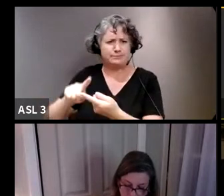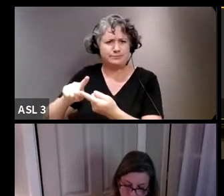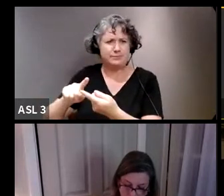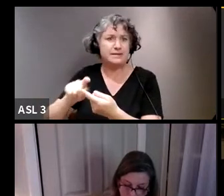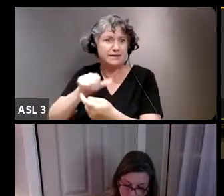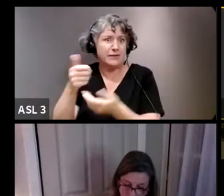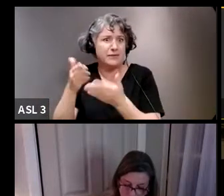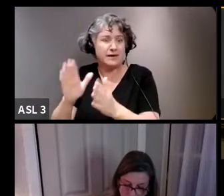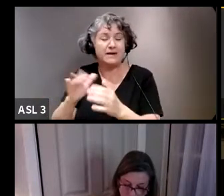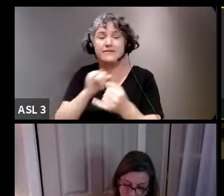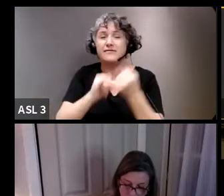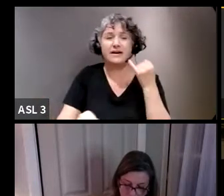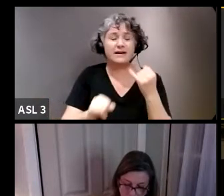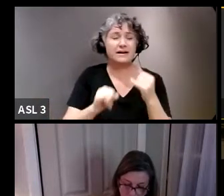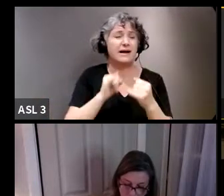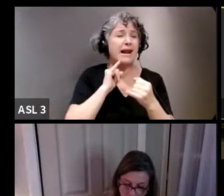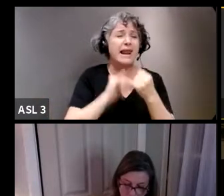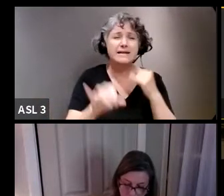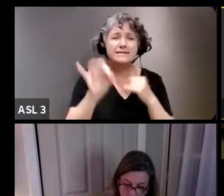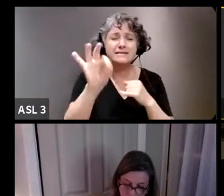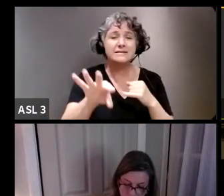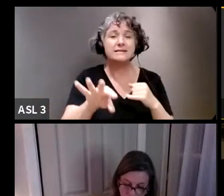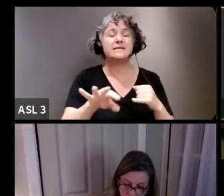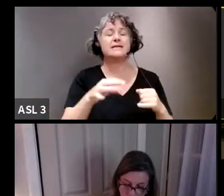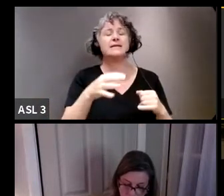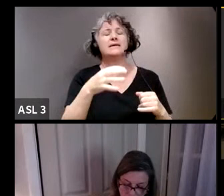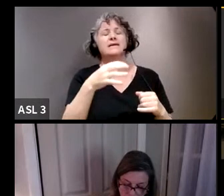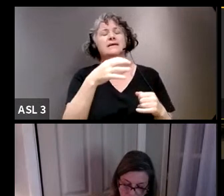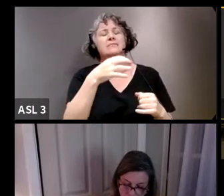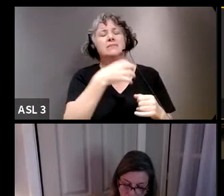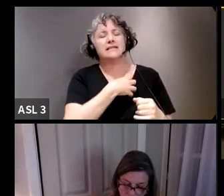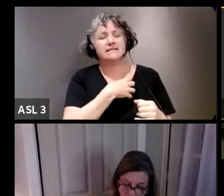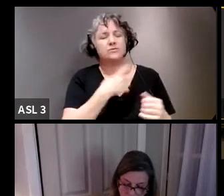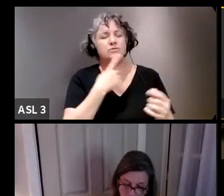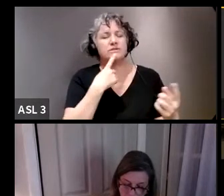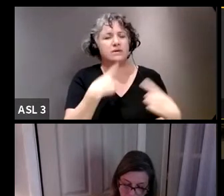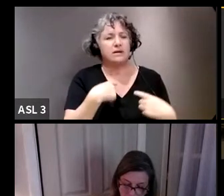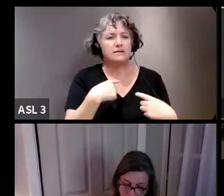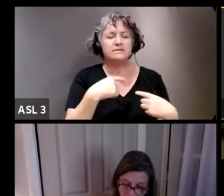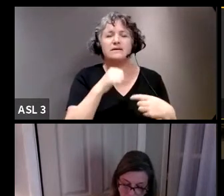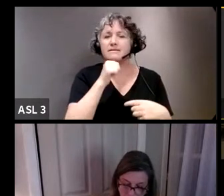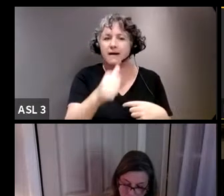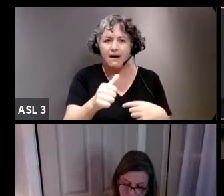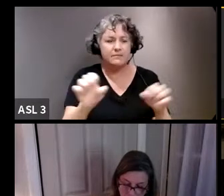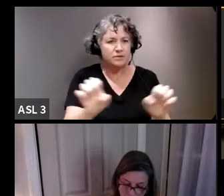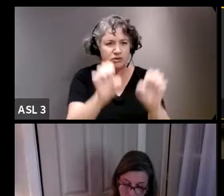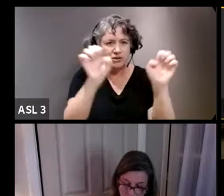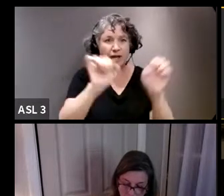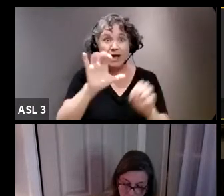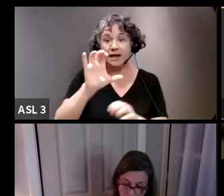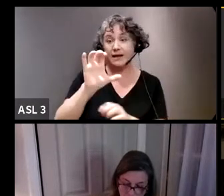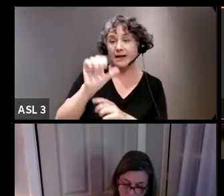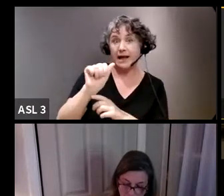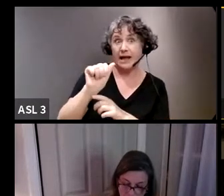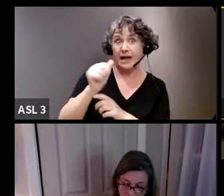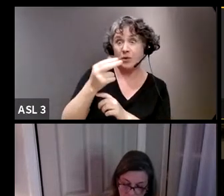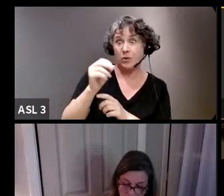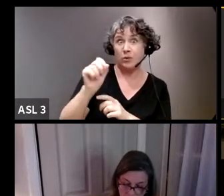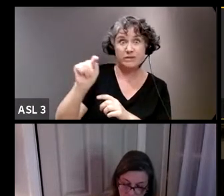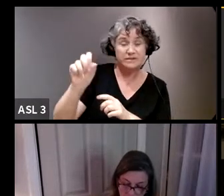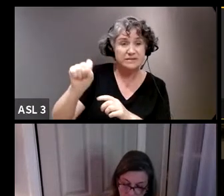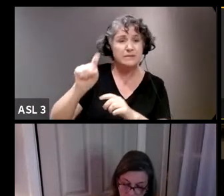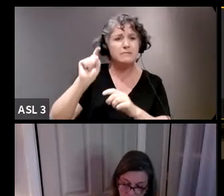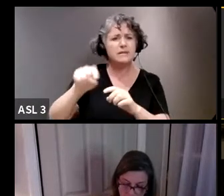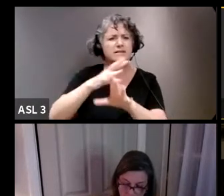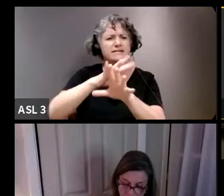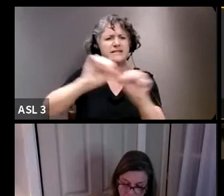last time all non-police responses such as cahoots need to be coupled with a social safety net co-production co-delivery models are